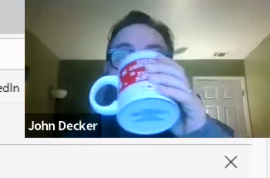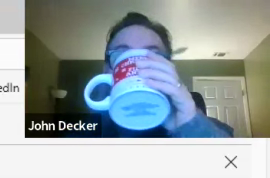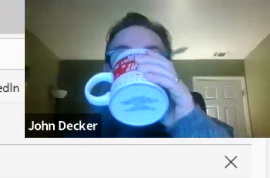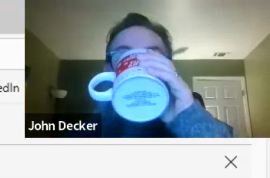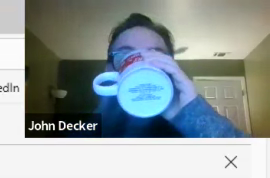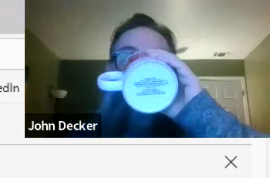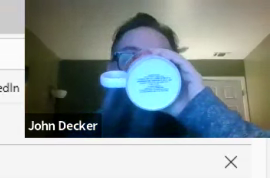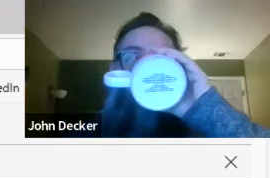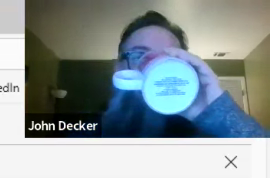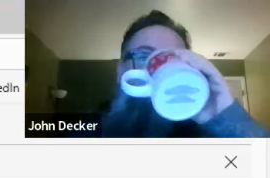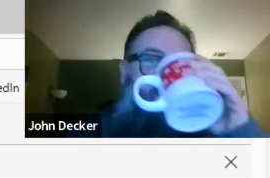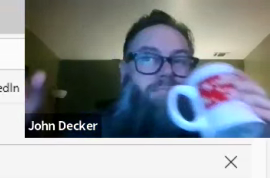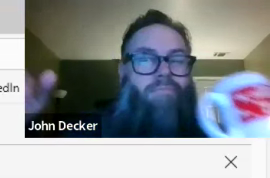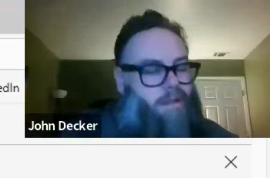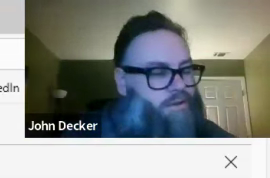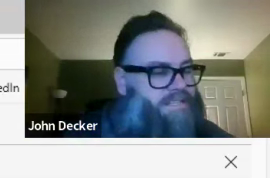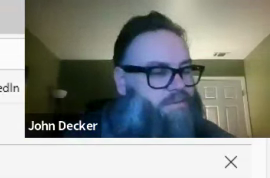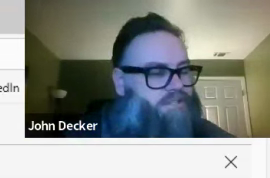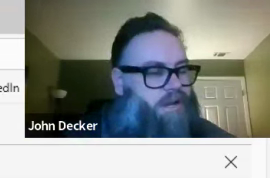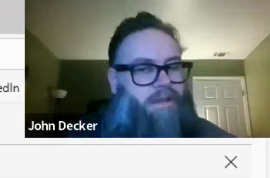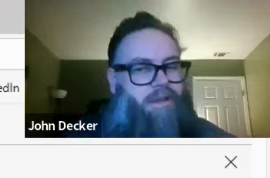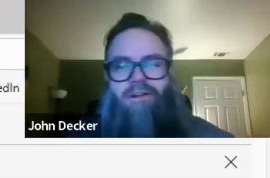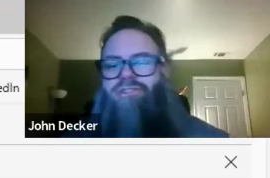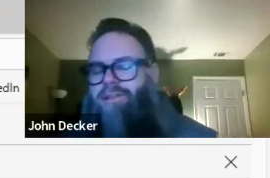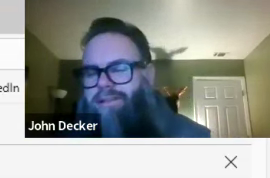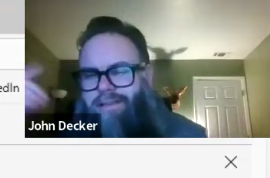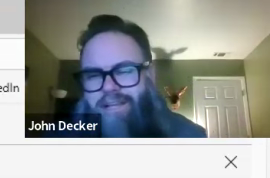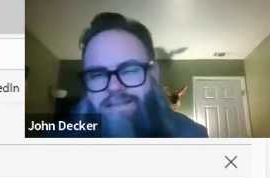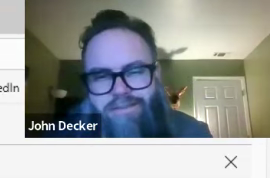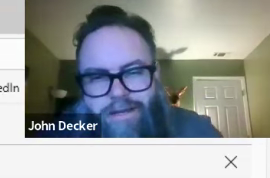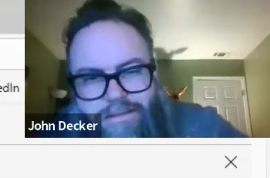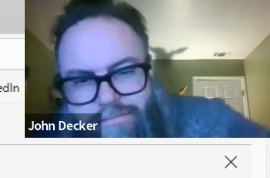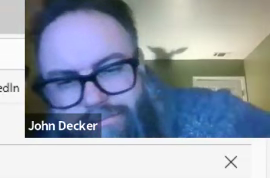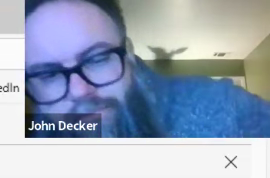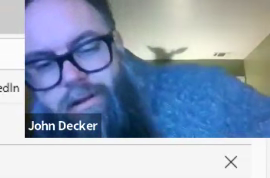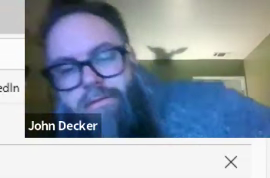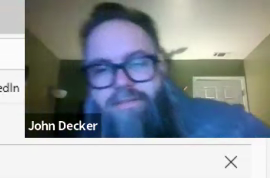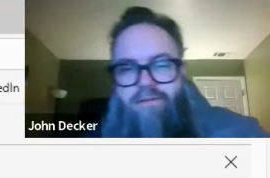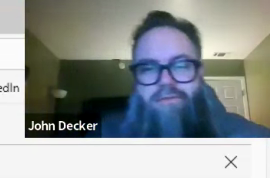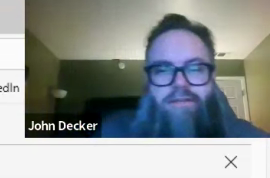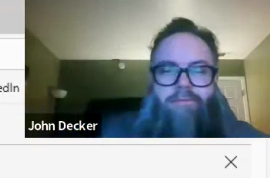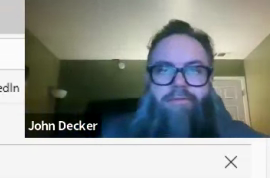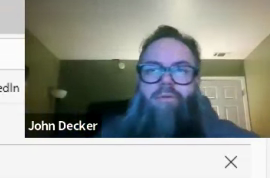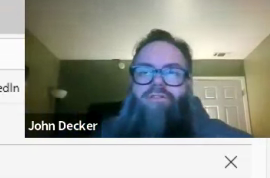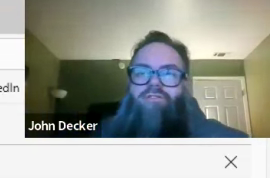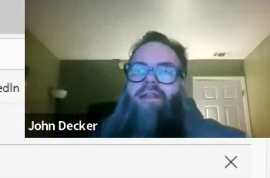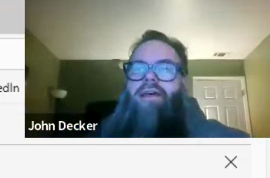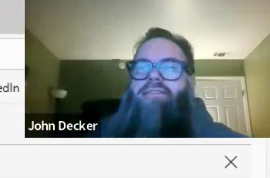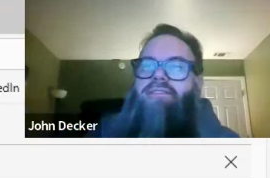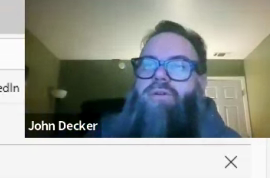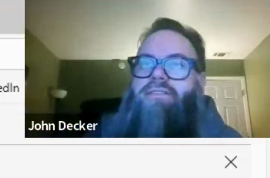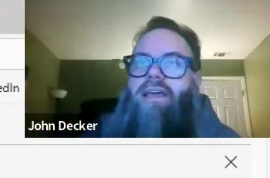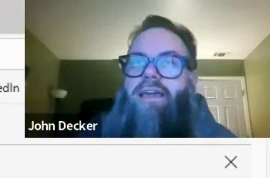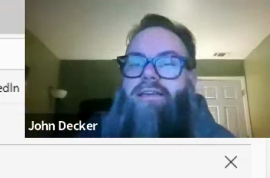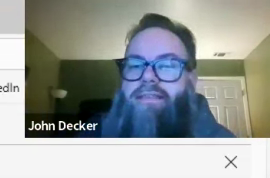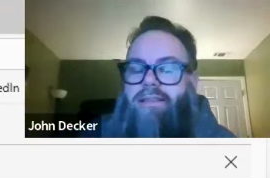oversight. So with that, you can see what I'm sharing here, and I'll drop the link in the chat so you guys can read all this stuff in depth if you want to. But